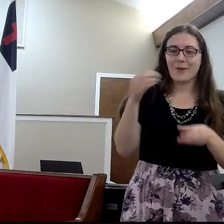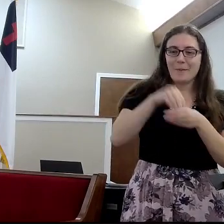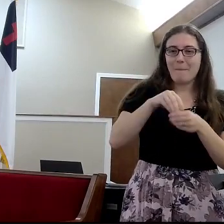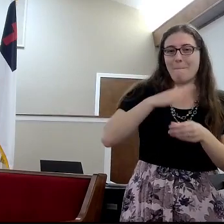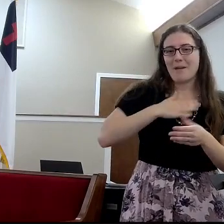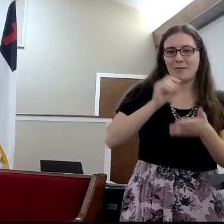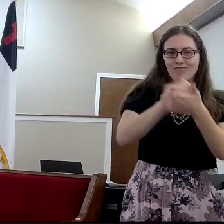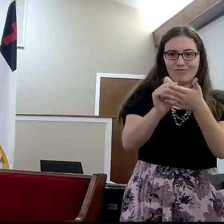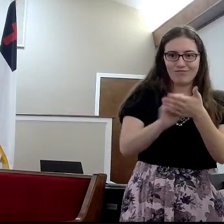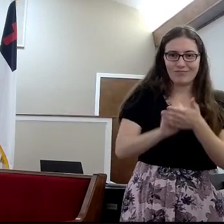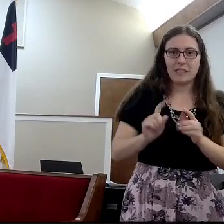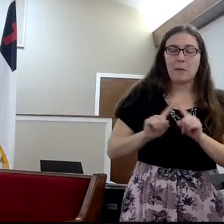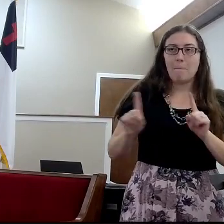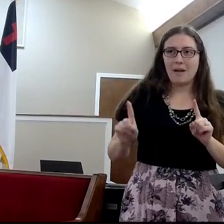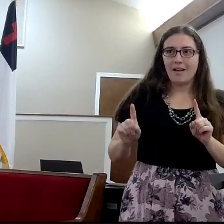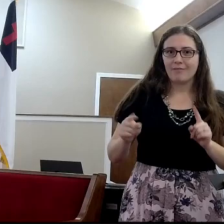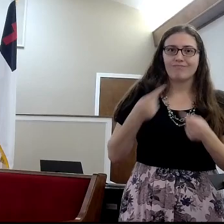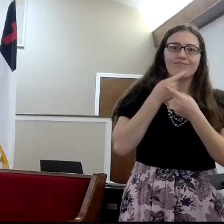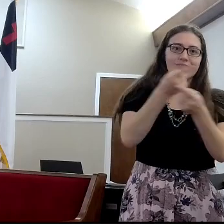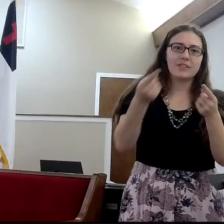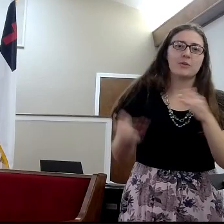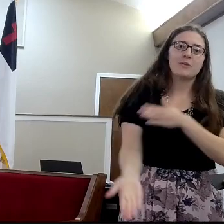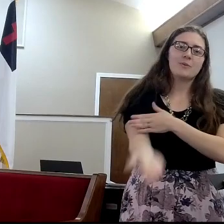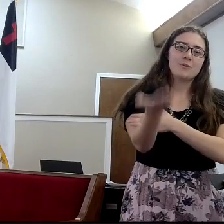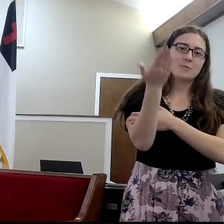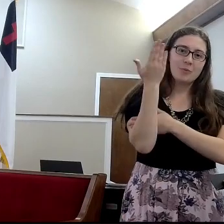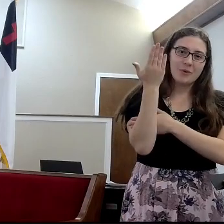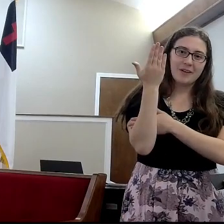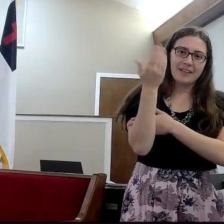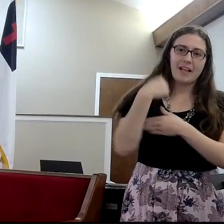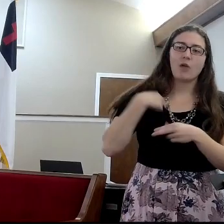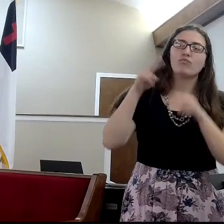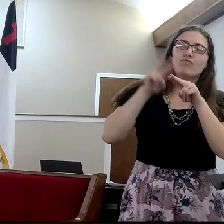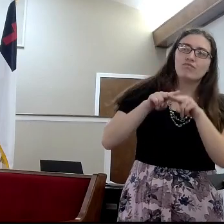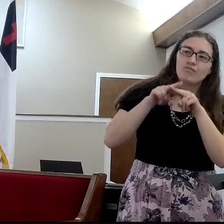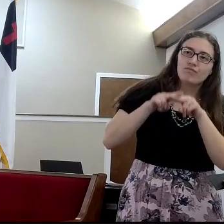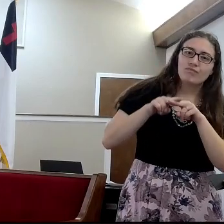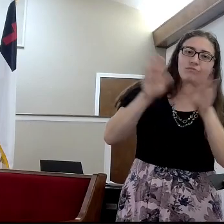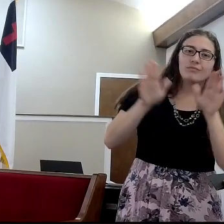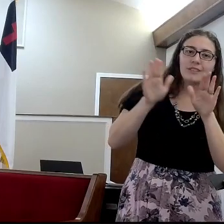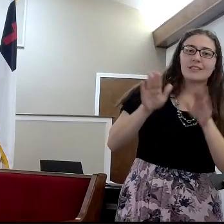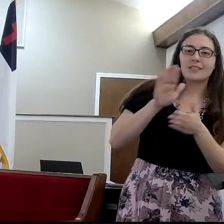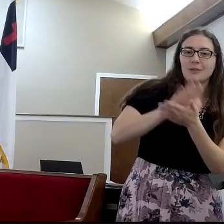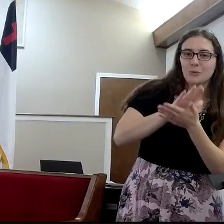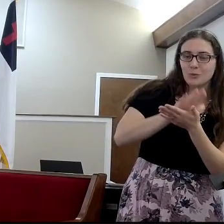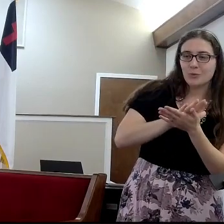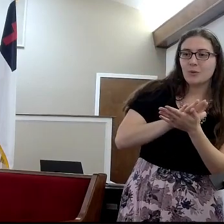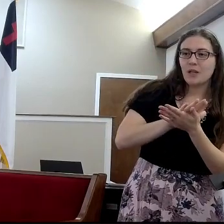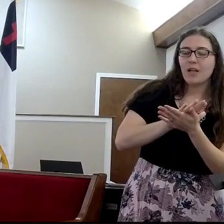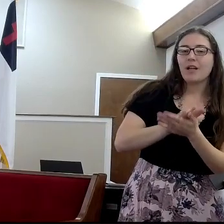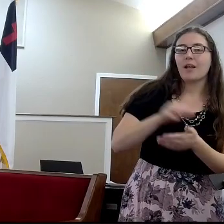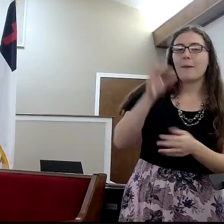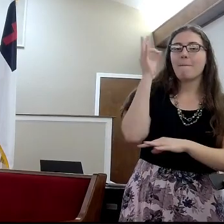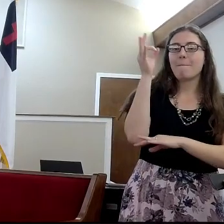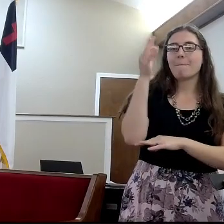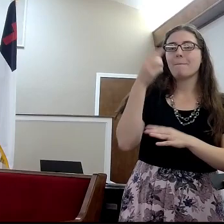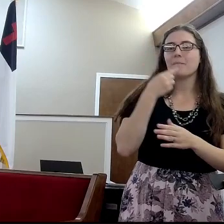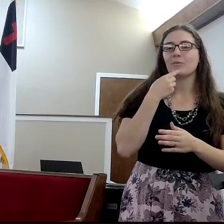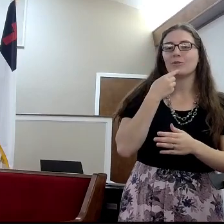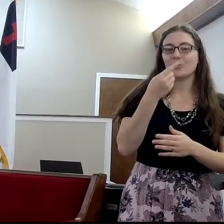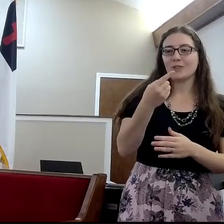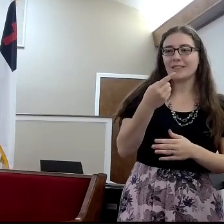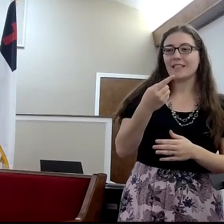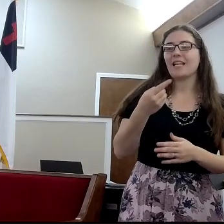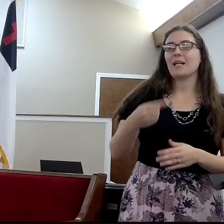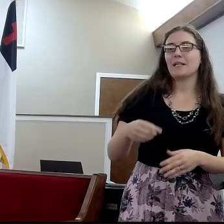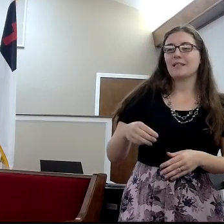done. This is not in my notes at all, but this morning, I'm sitting there in Sunday school, and Pastor Bleak